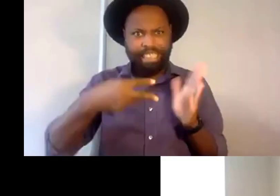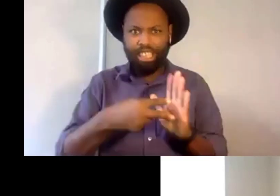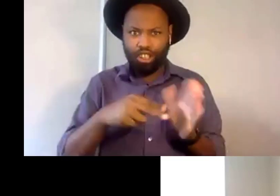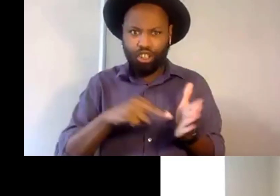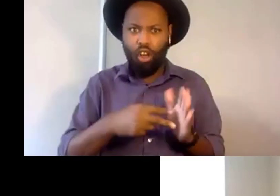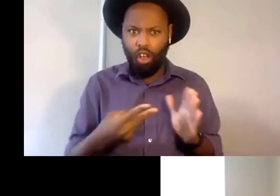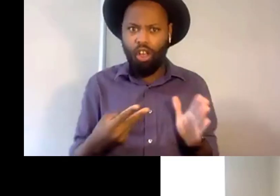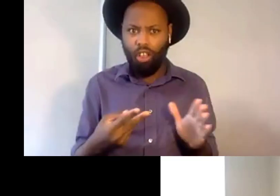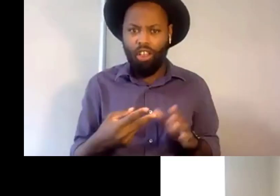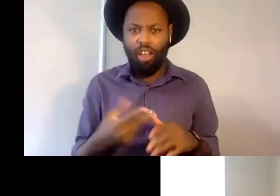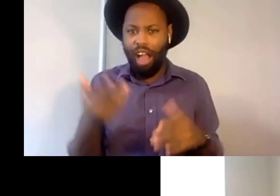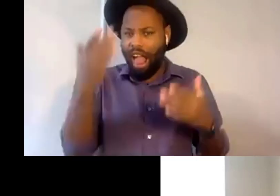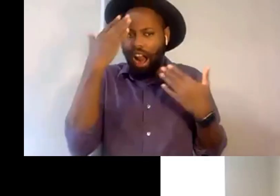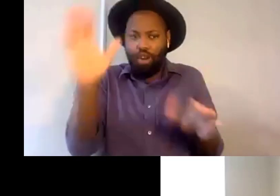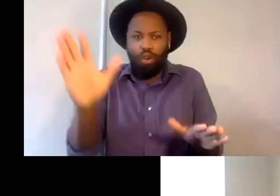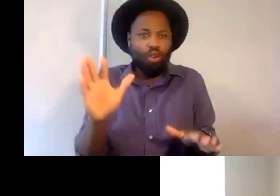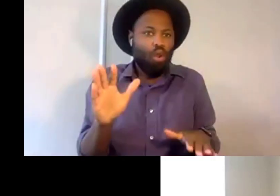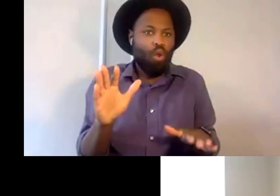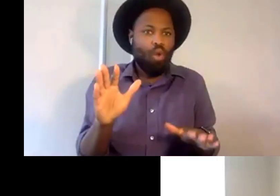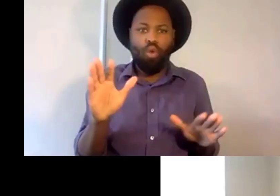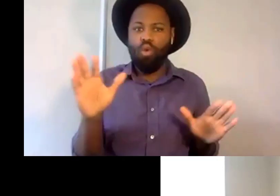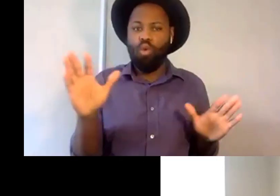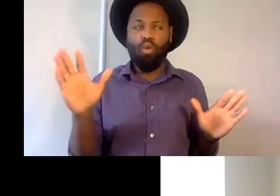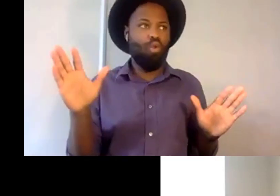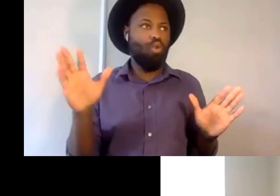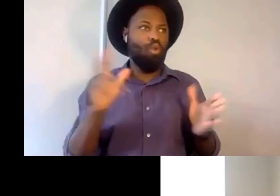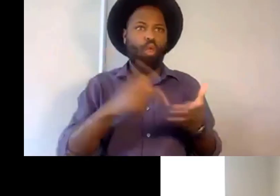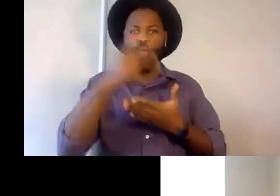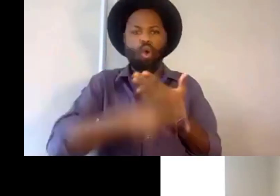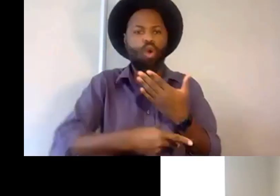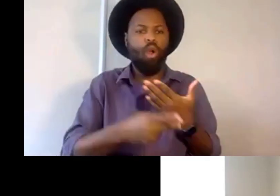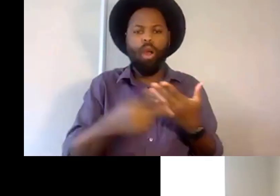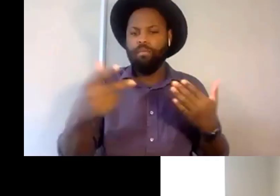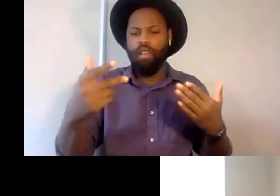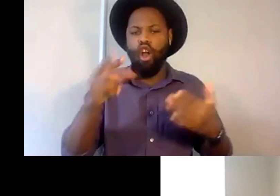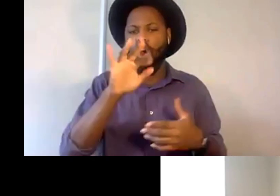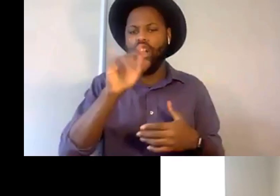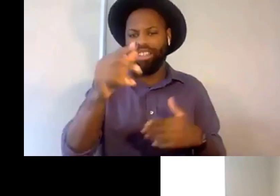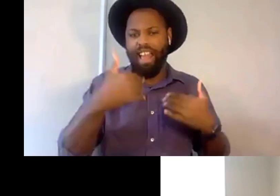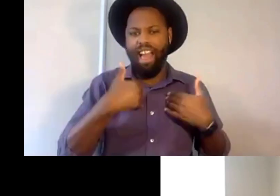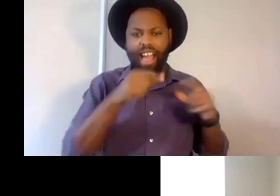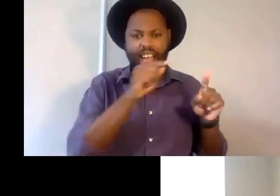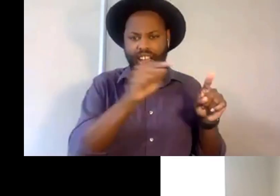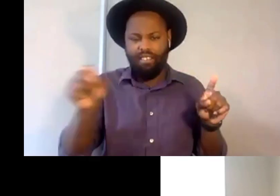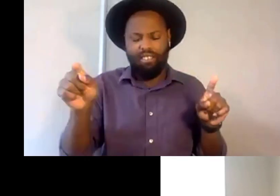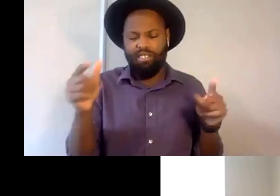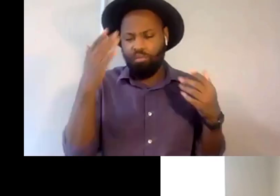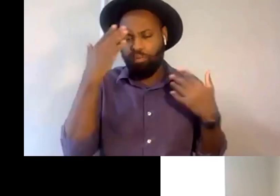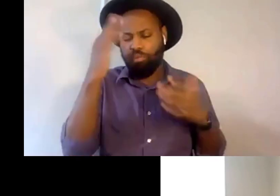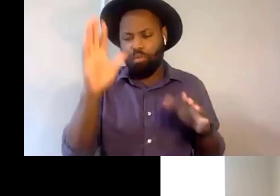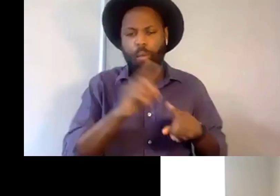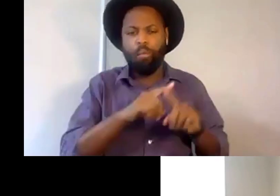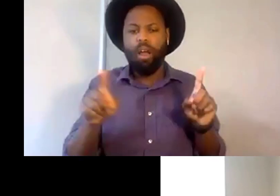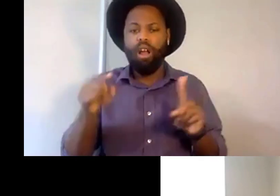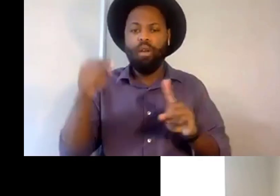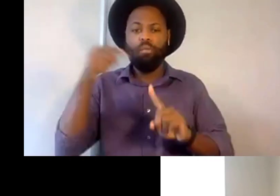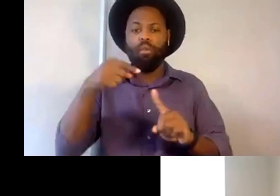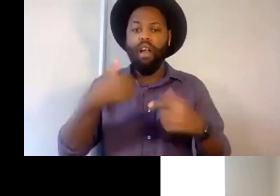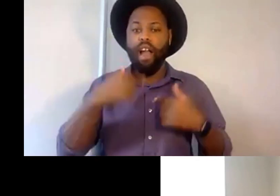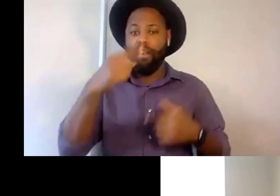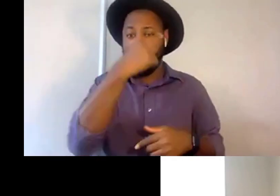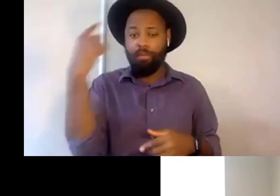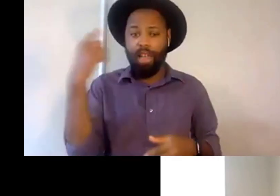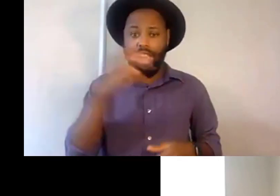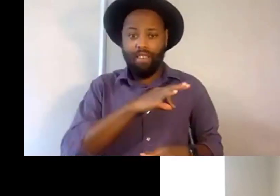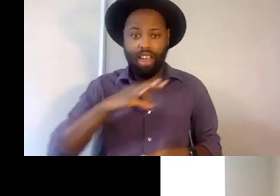the makeup, or, I don't know the programs that RIT has, but I know that having a Black Faculty and